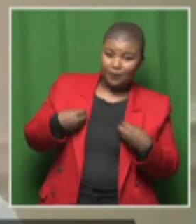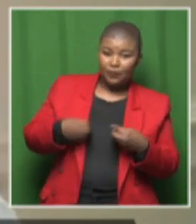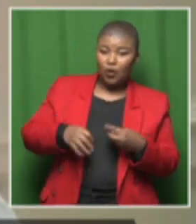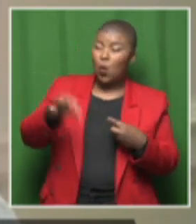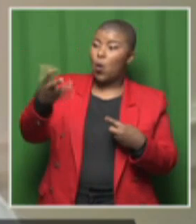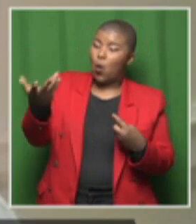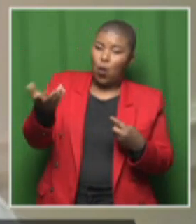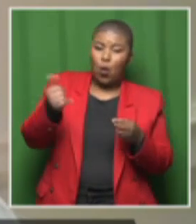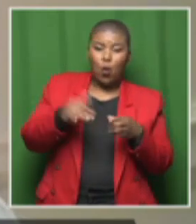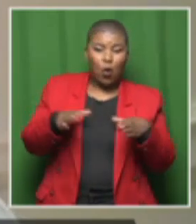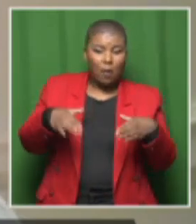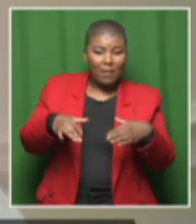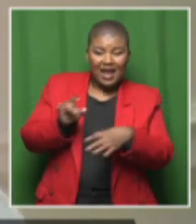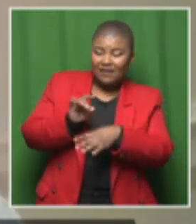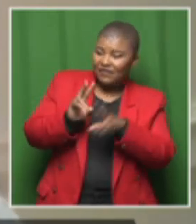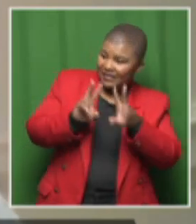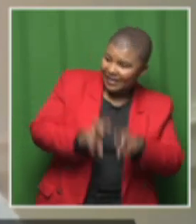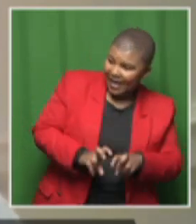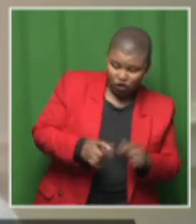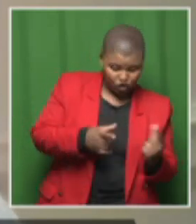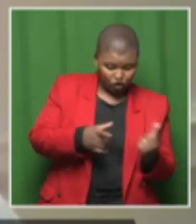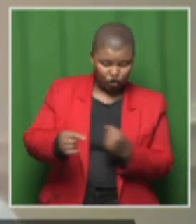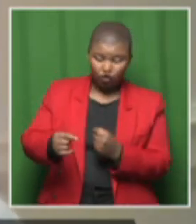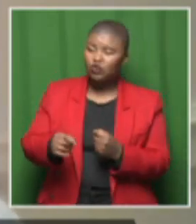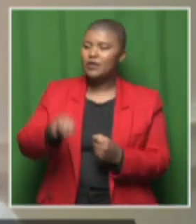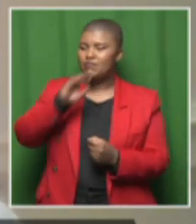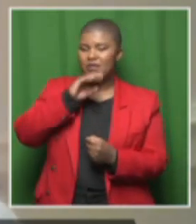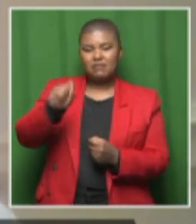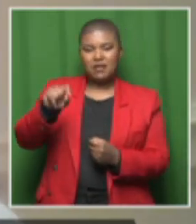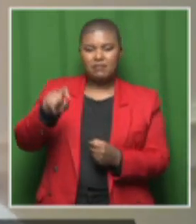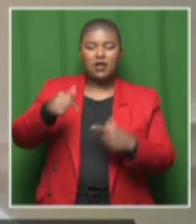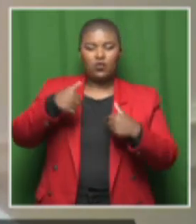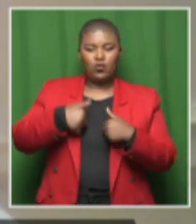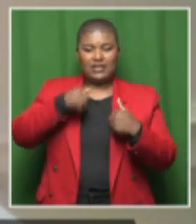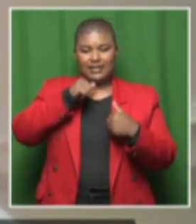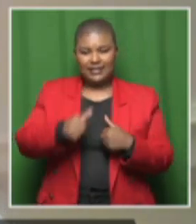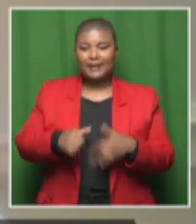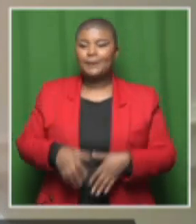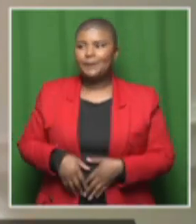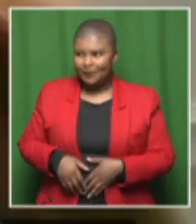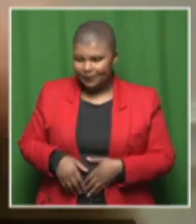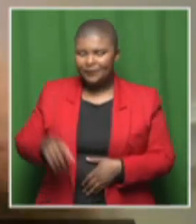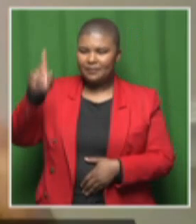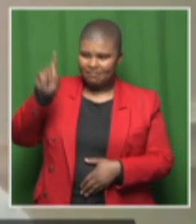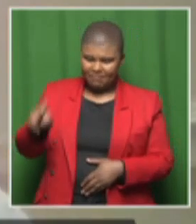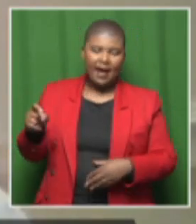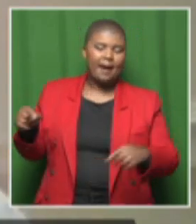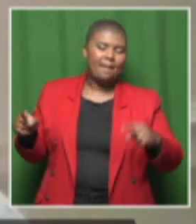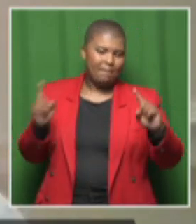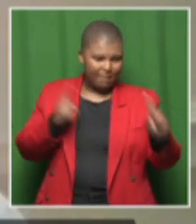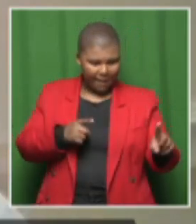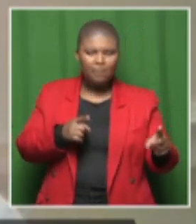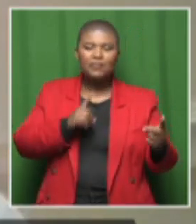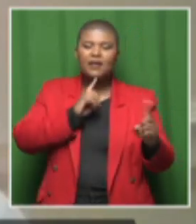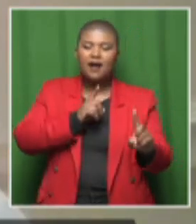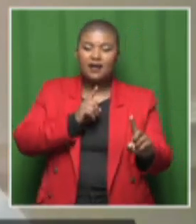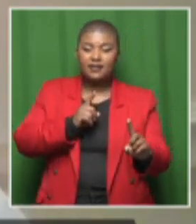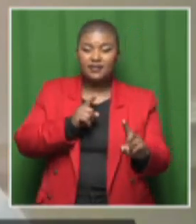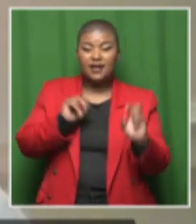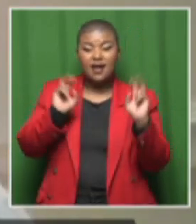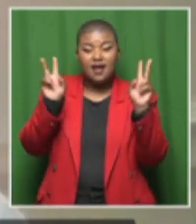commissioning this unauthorized investigation. And this is the basis on which we are saying you should answer. This is how